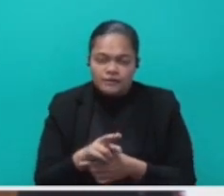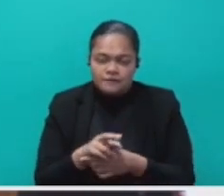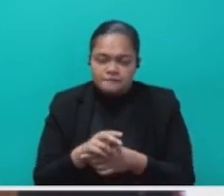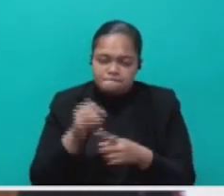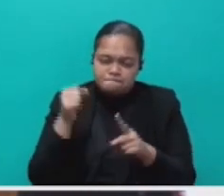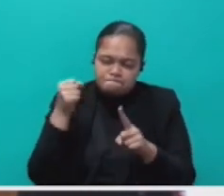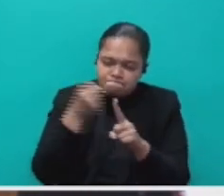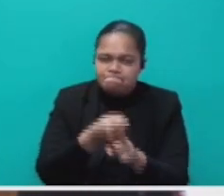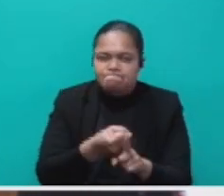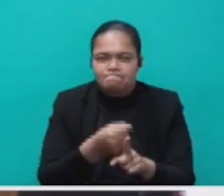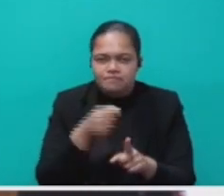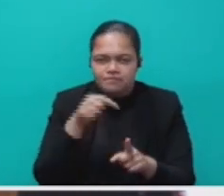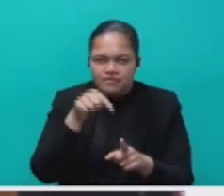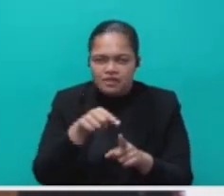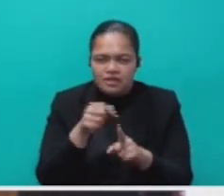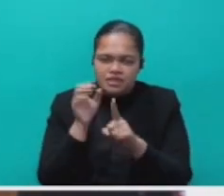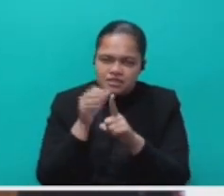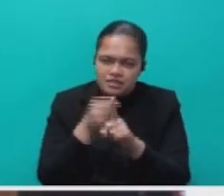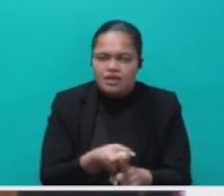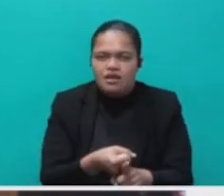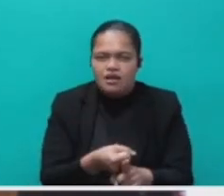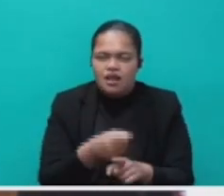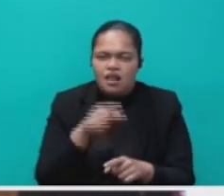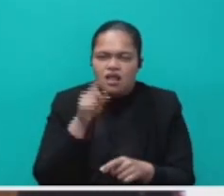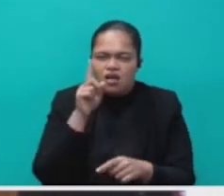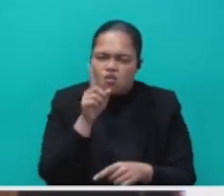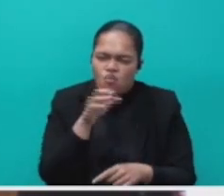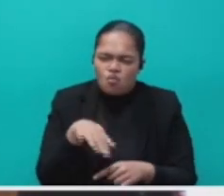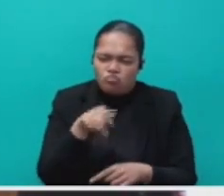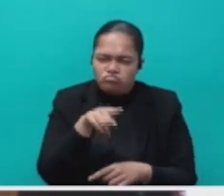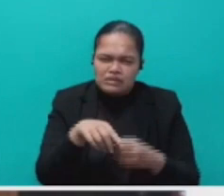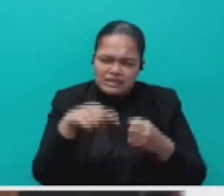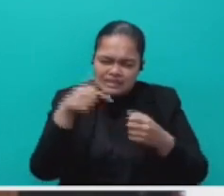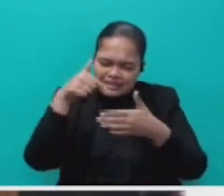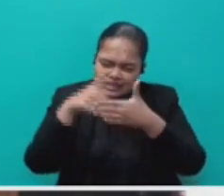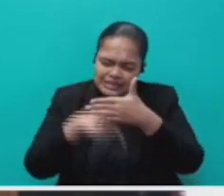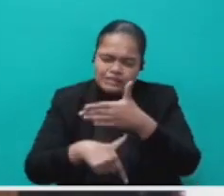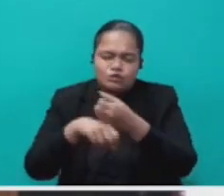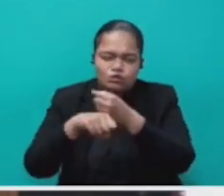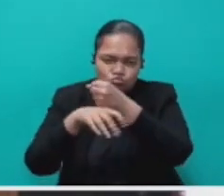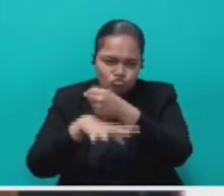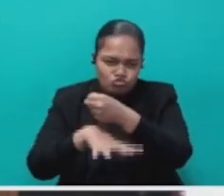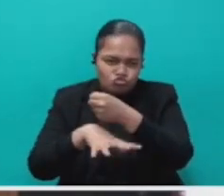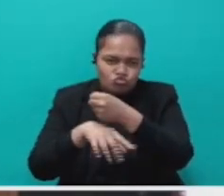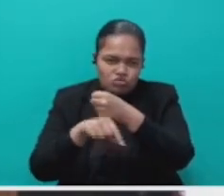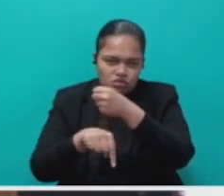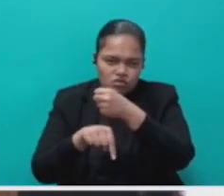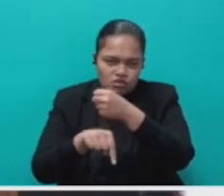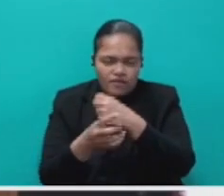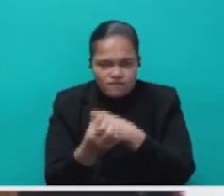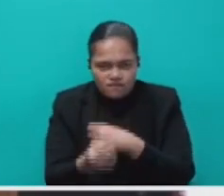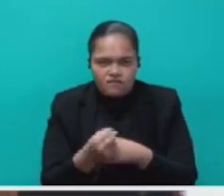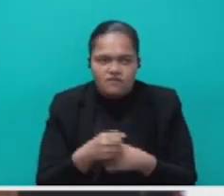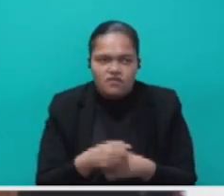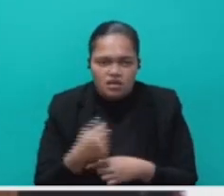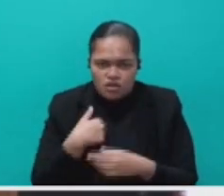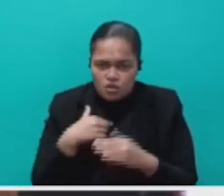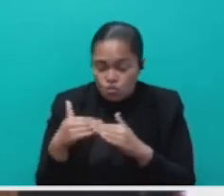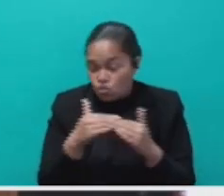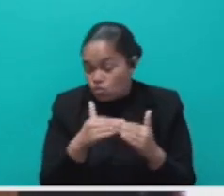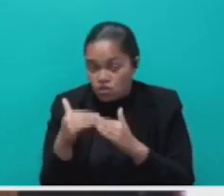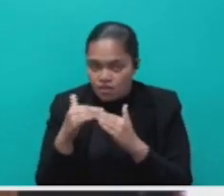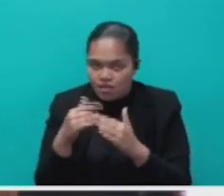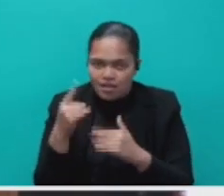deep-rooted problems that we have. We are equal, and for me, equal in the eyes of